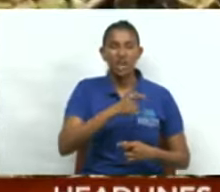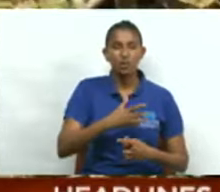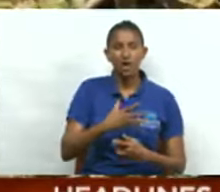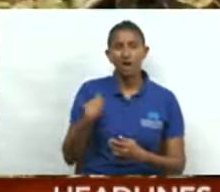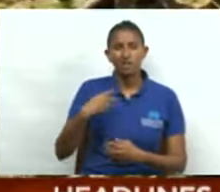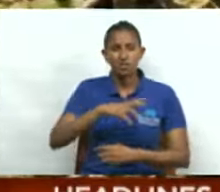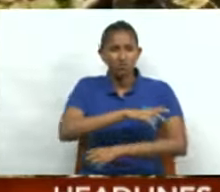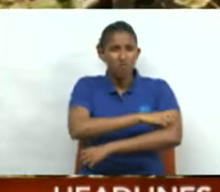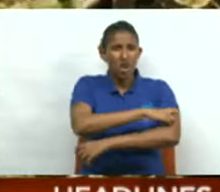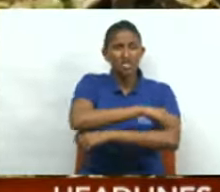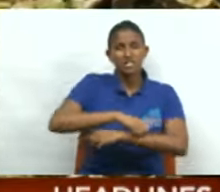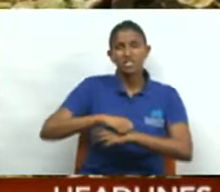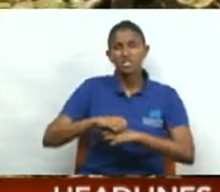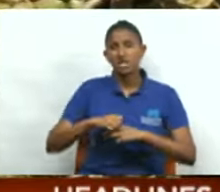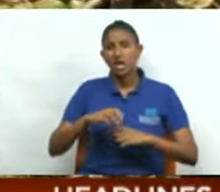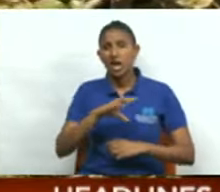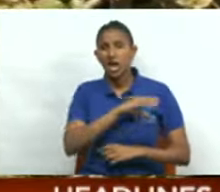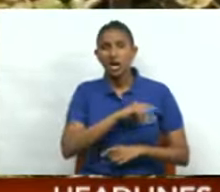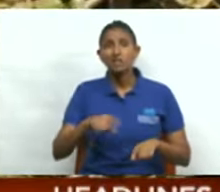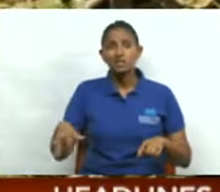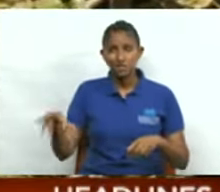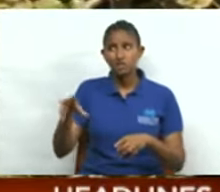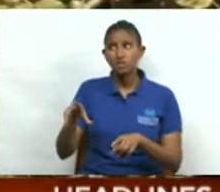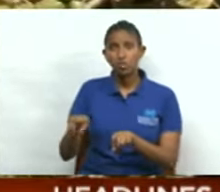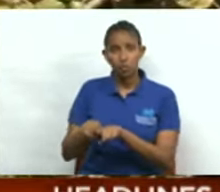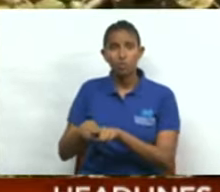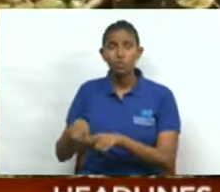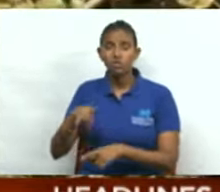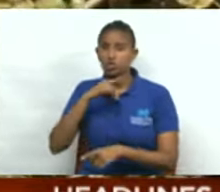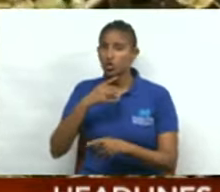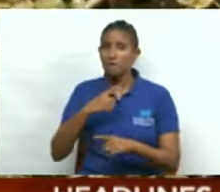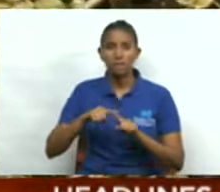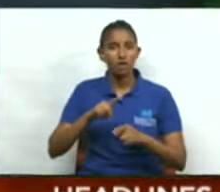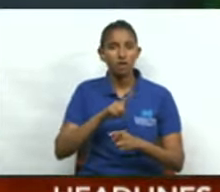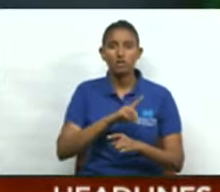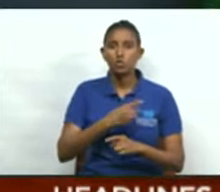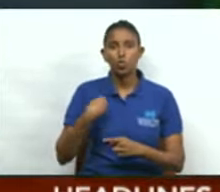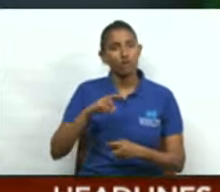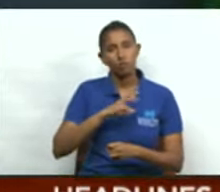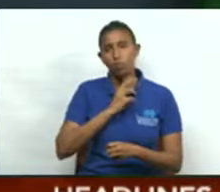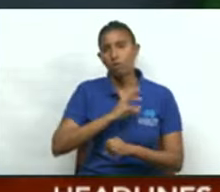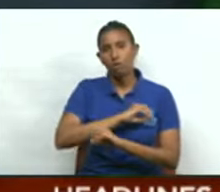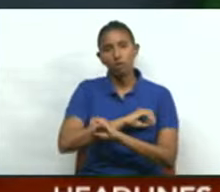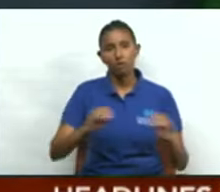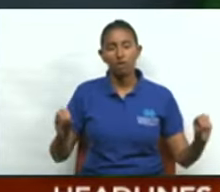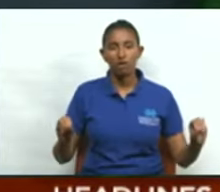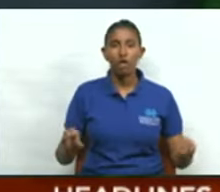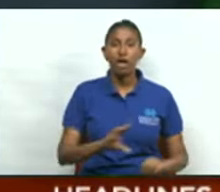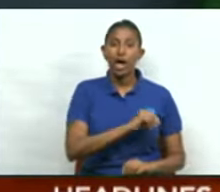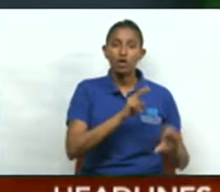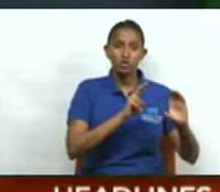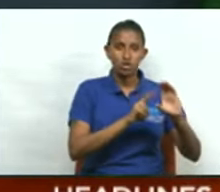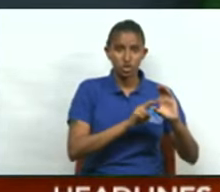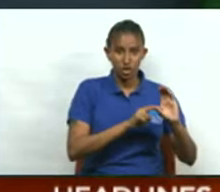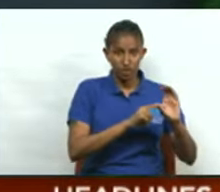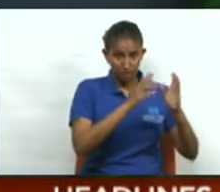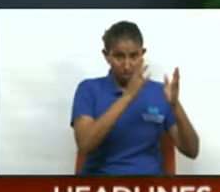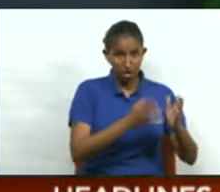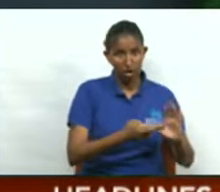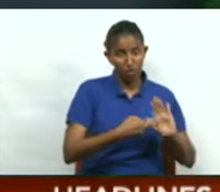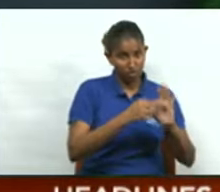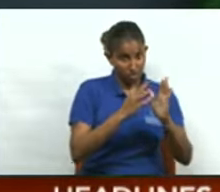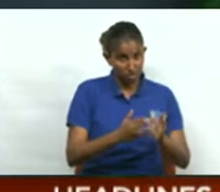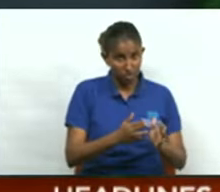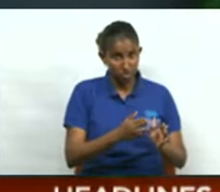too. I mean, you know, there is no water. The Sangre Grande Regional Corporation Chairman Kenwin Phillip, with councillor for the area